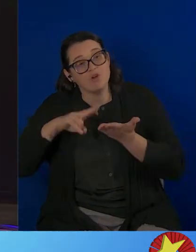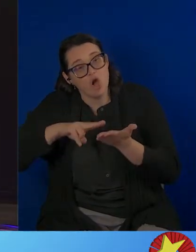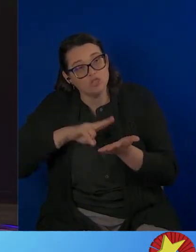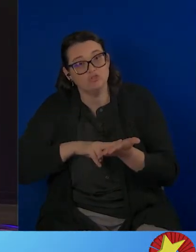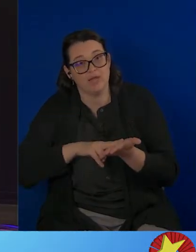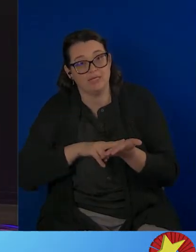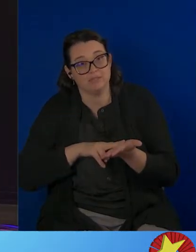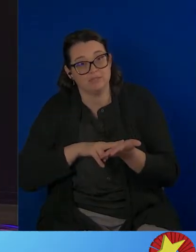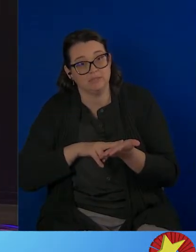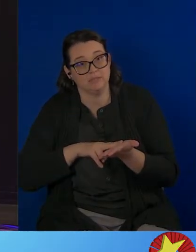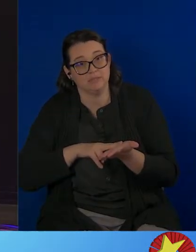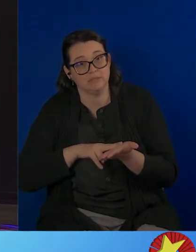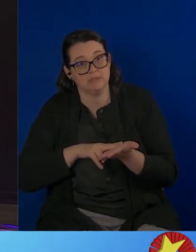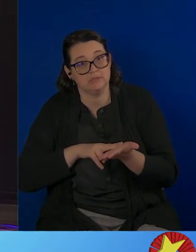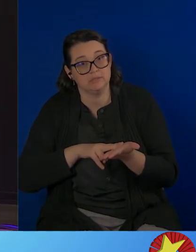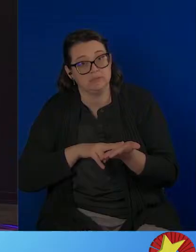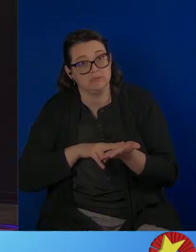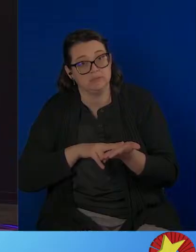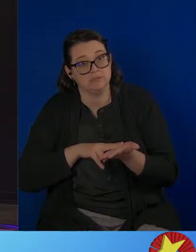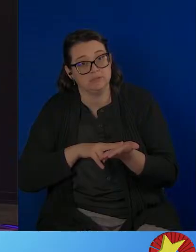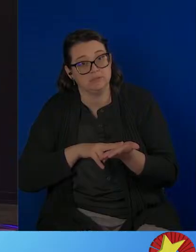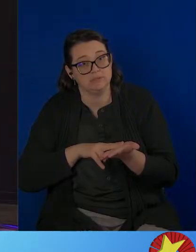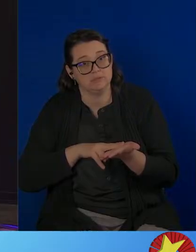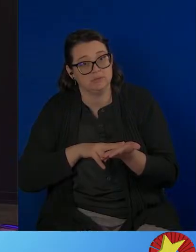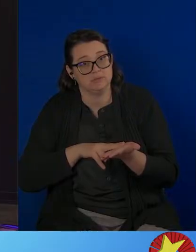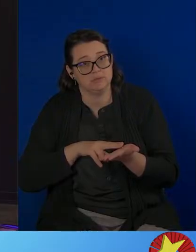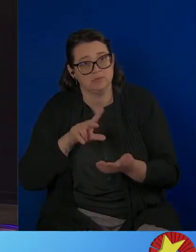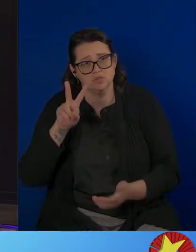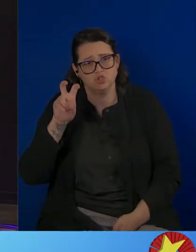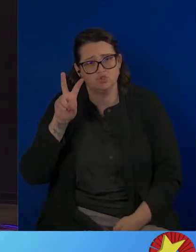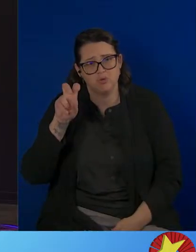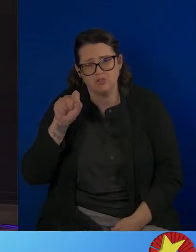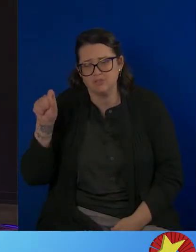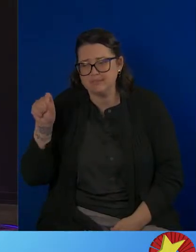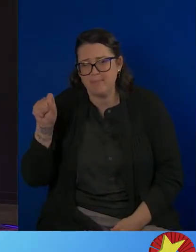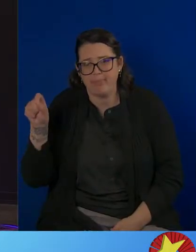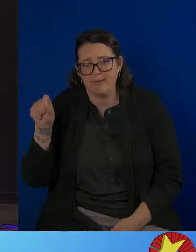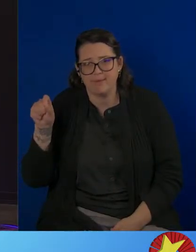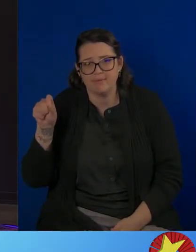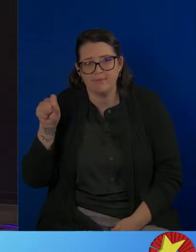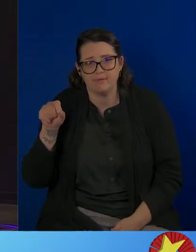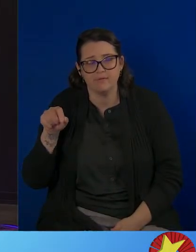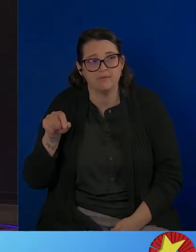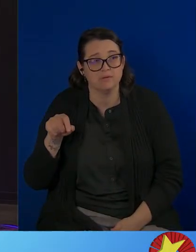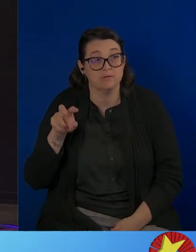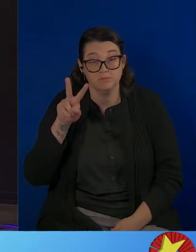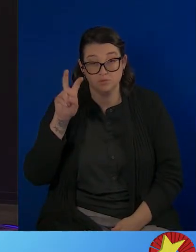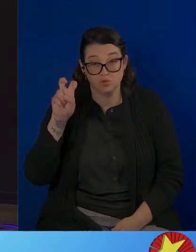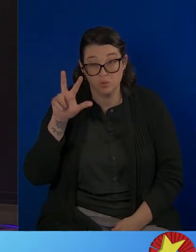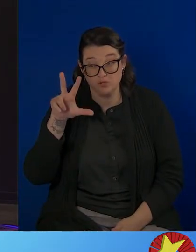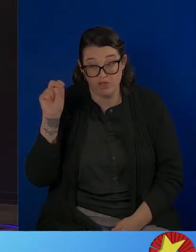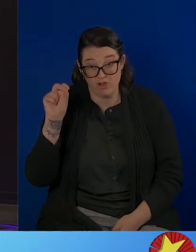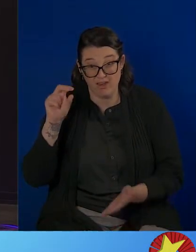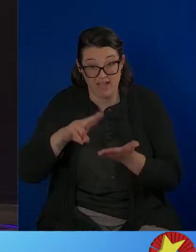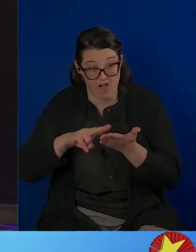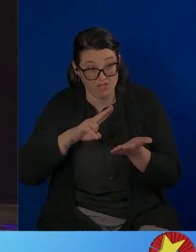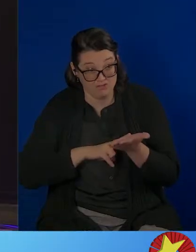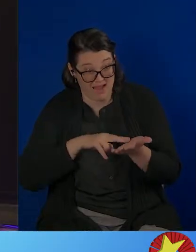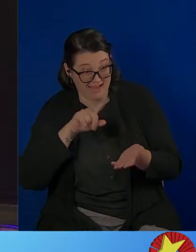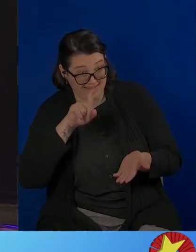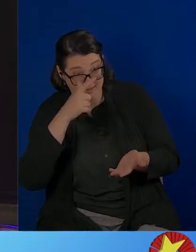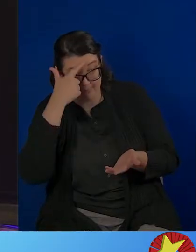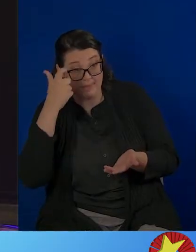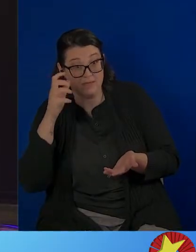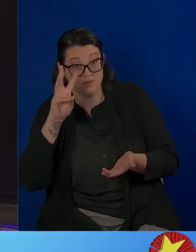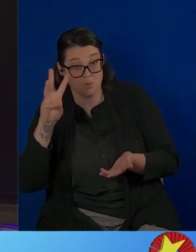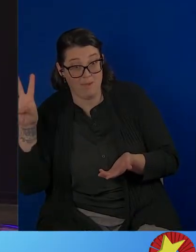with? I think almost all of I them, around believe- 230, I believe. We have 230 contracts because in the website